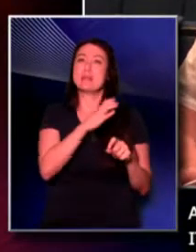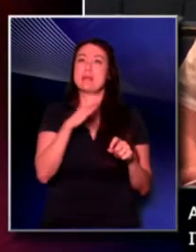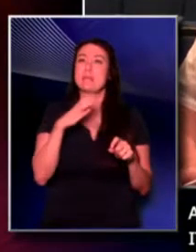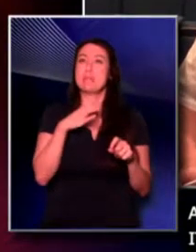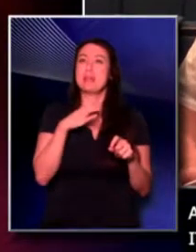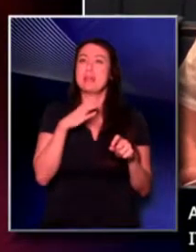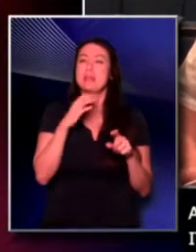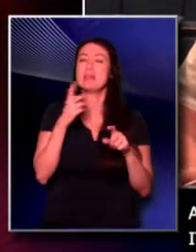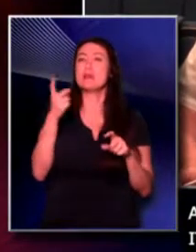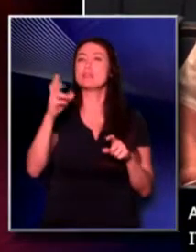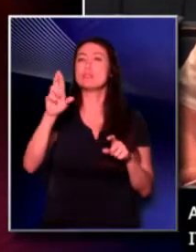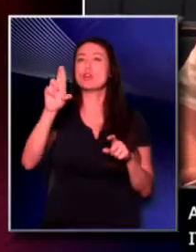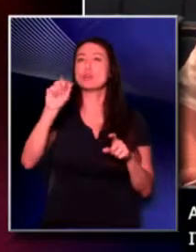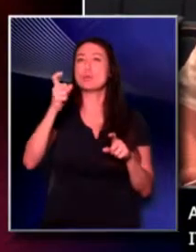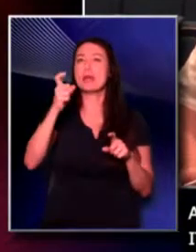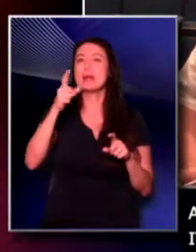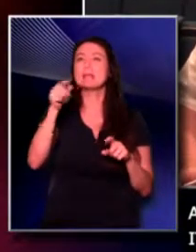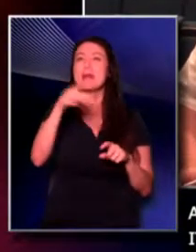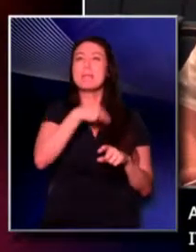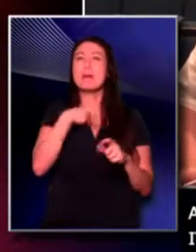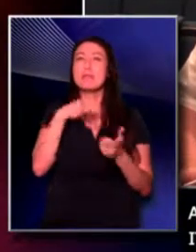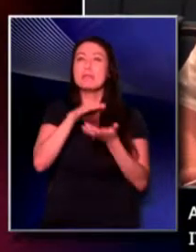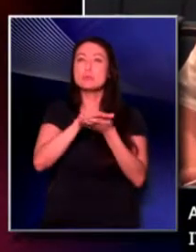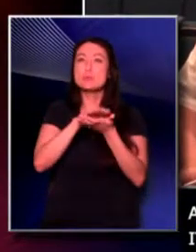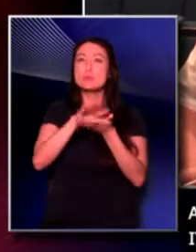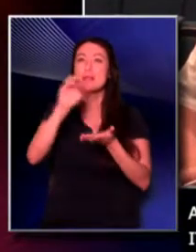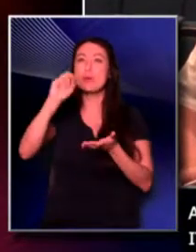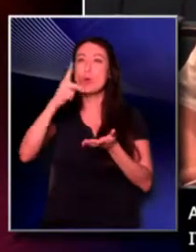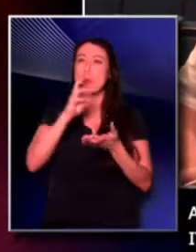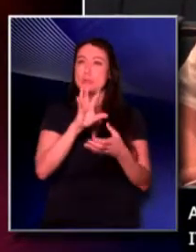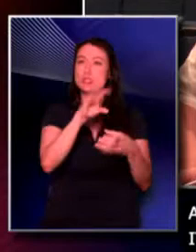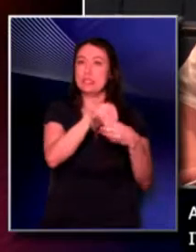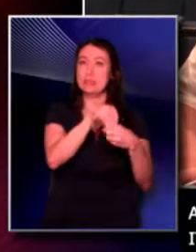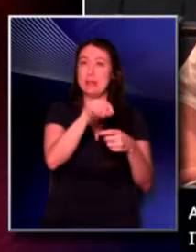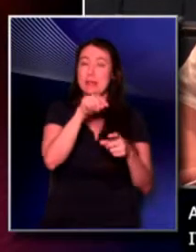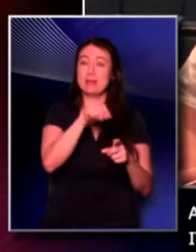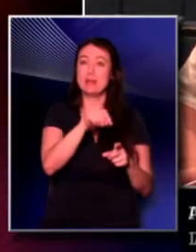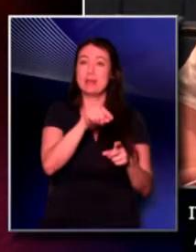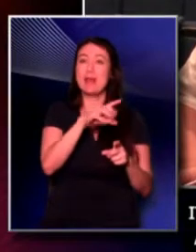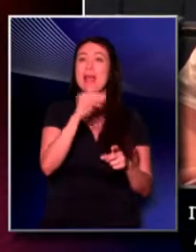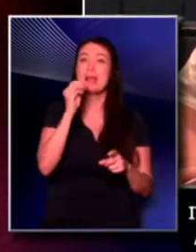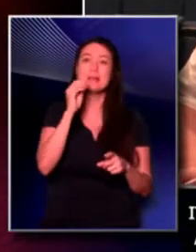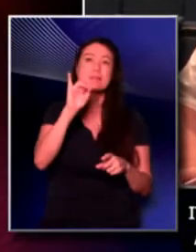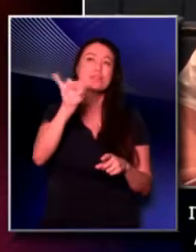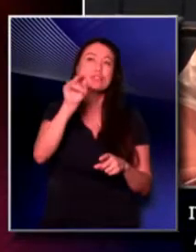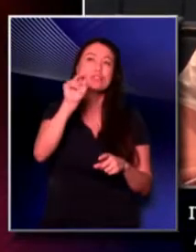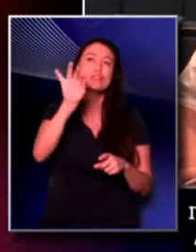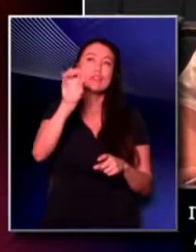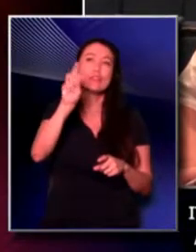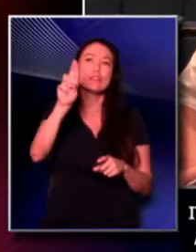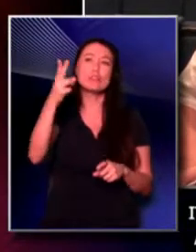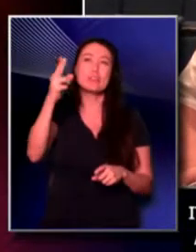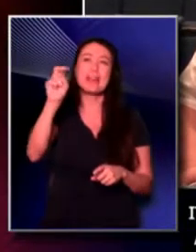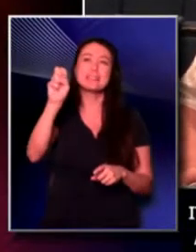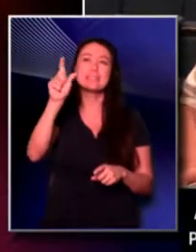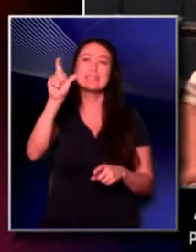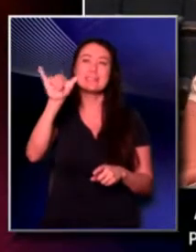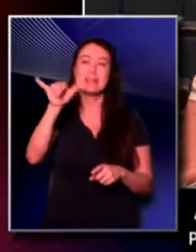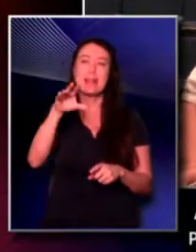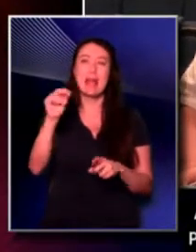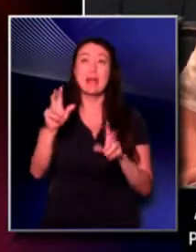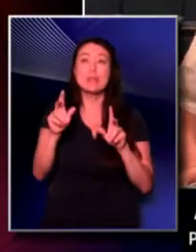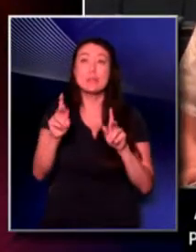Dr. Rex, members of the schools and the co-ops participate in, as well as Jennifer Hensley and the person that works